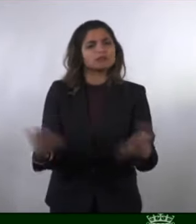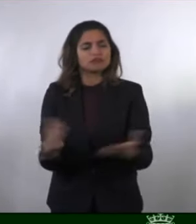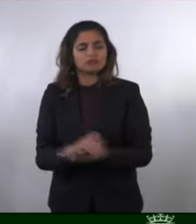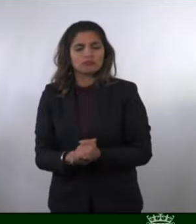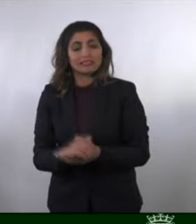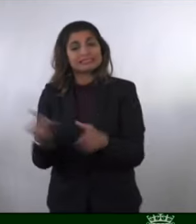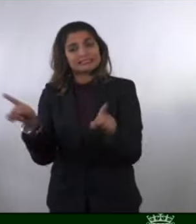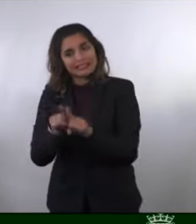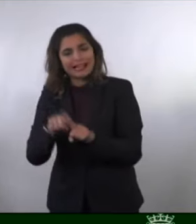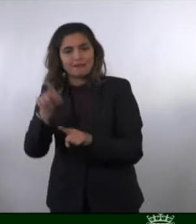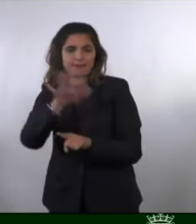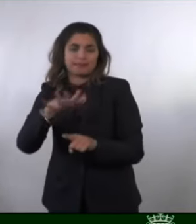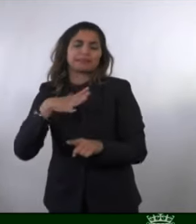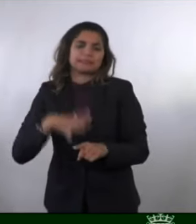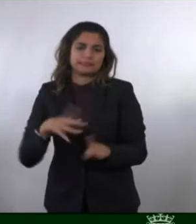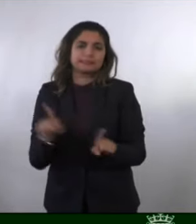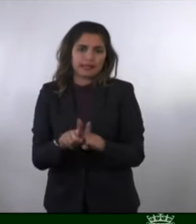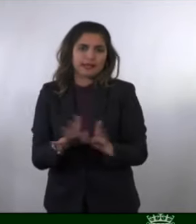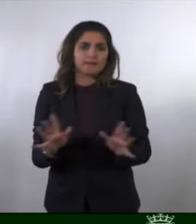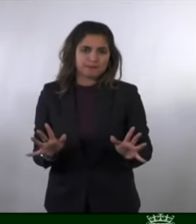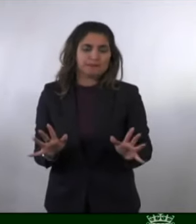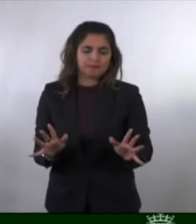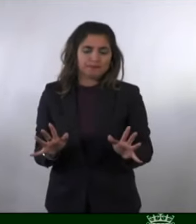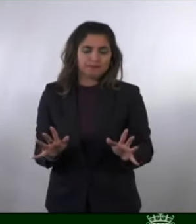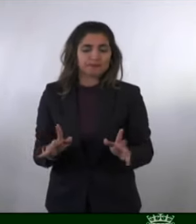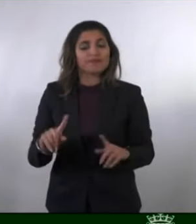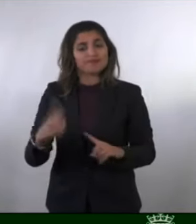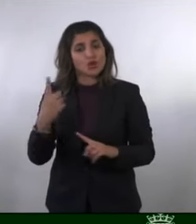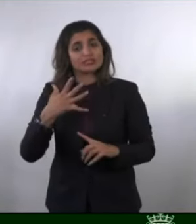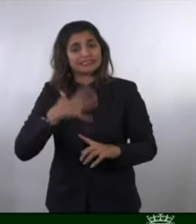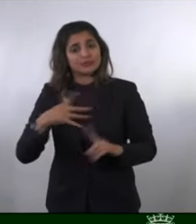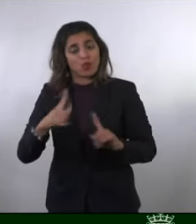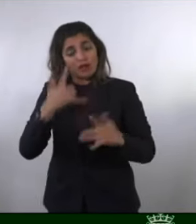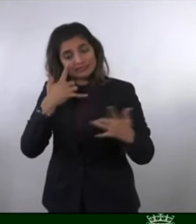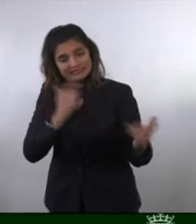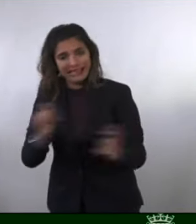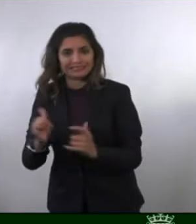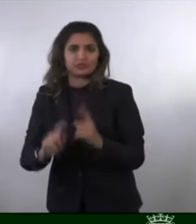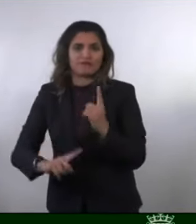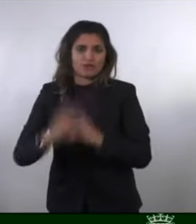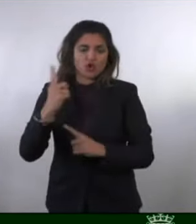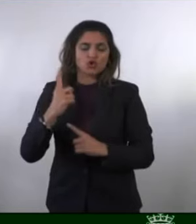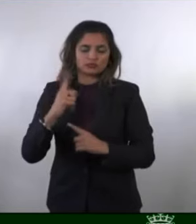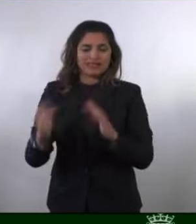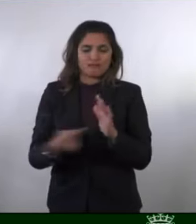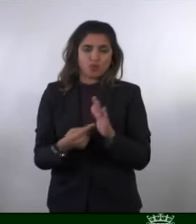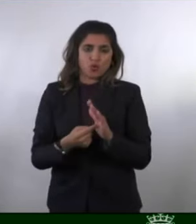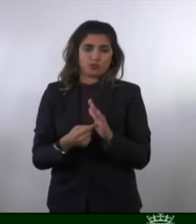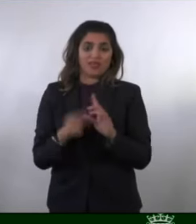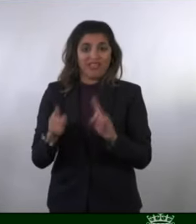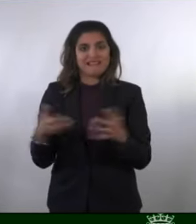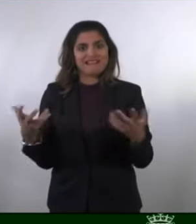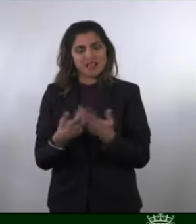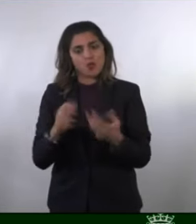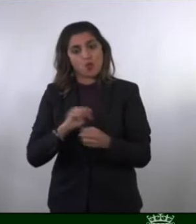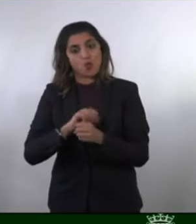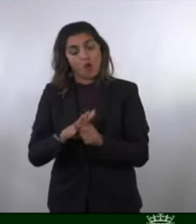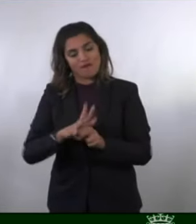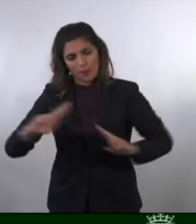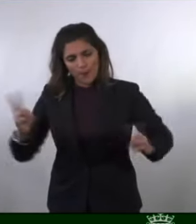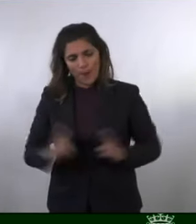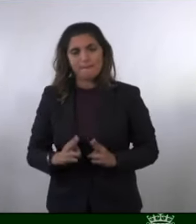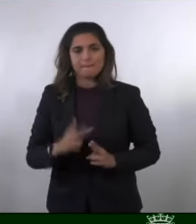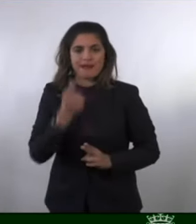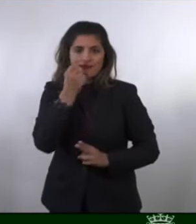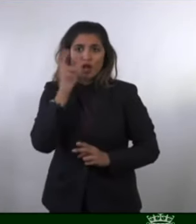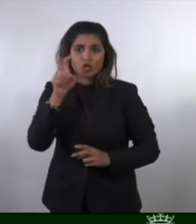those restrictions as well. So get a test to kick COVID out is what I would also say to the people of Stoke, in